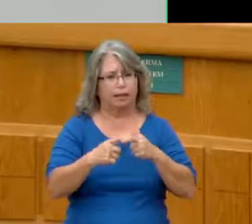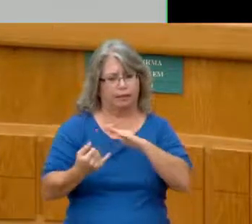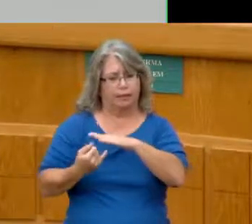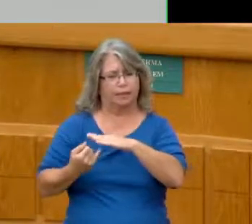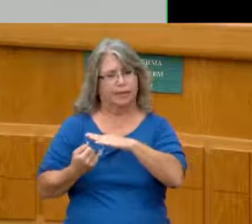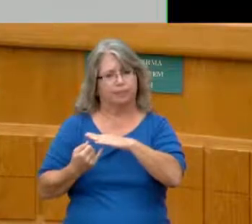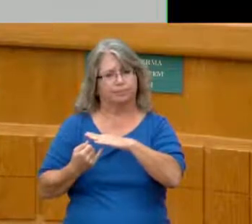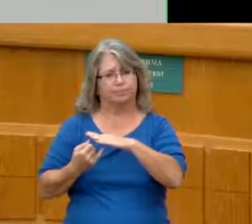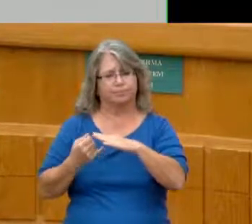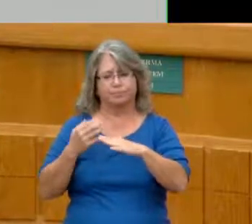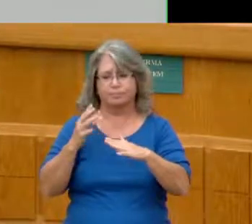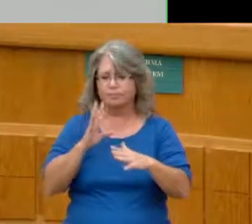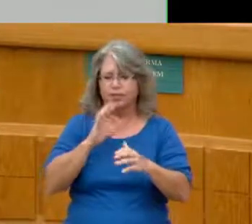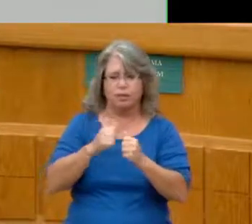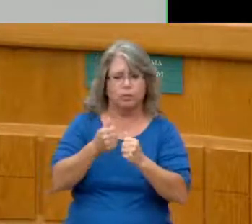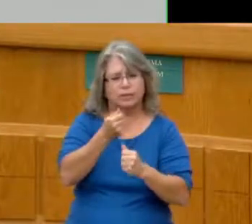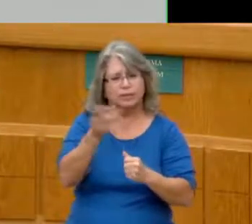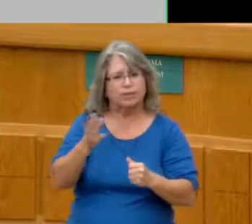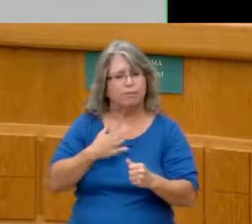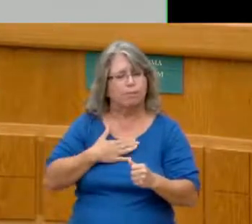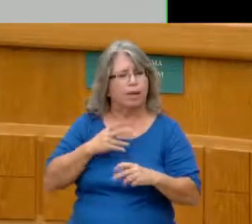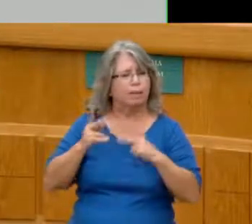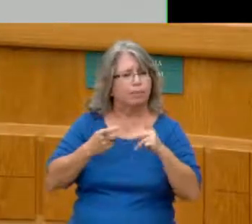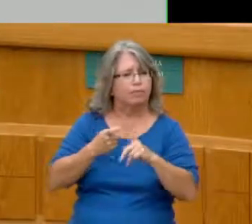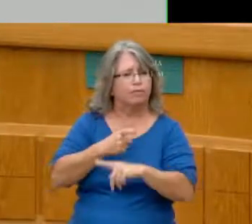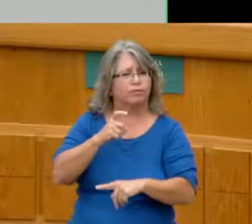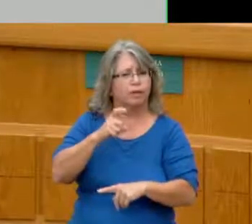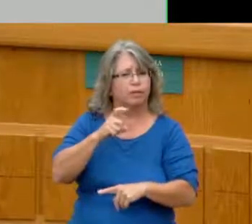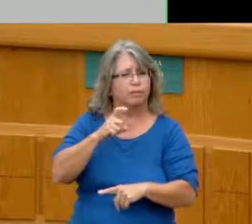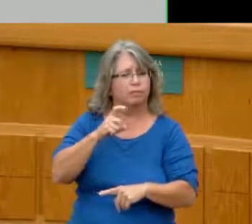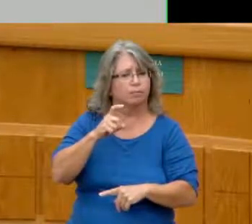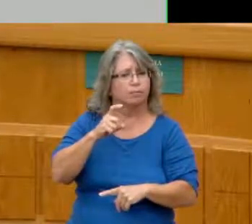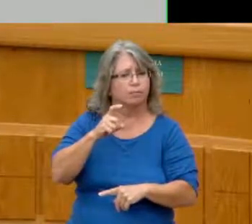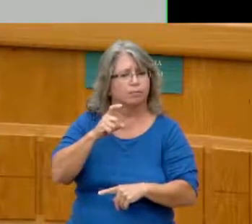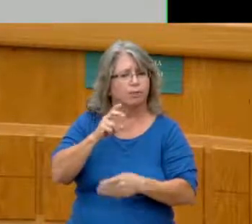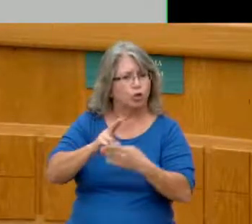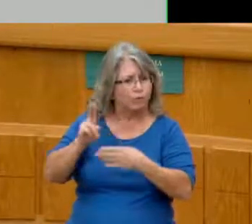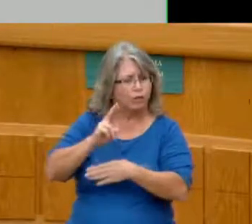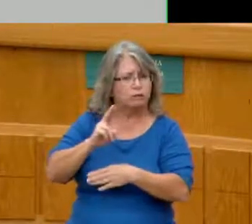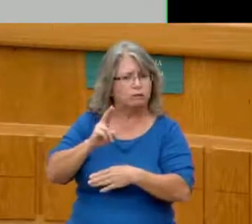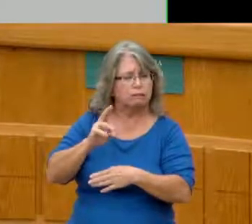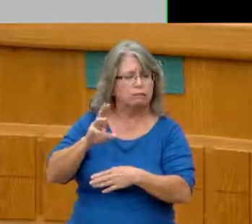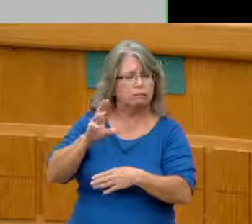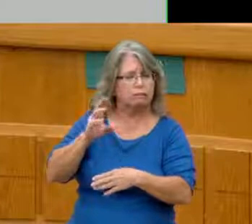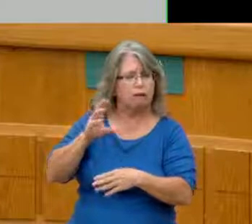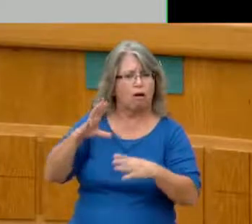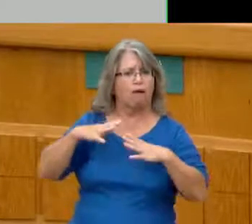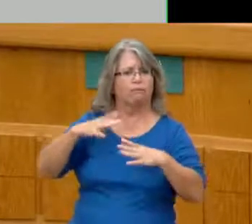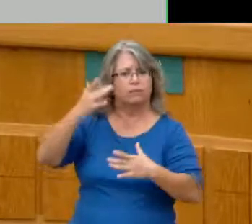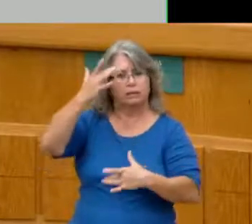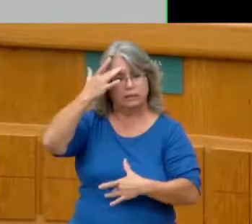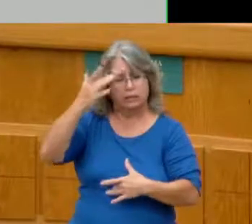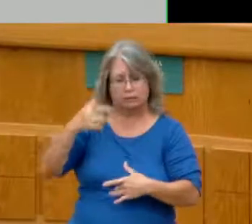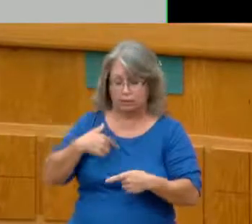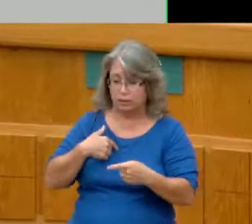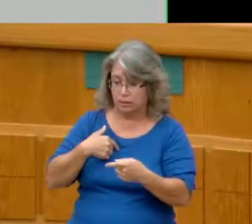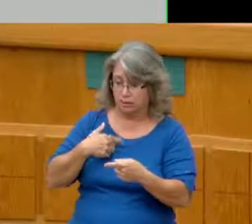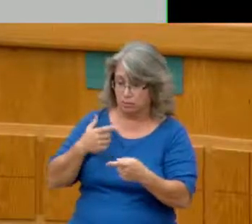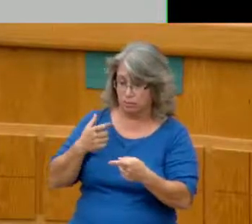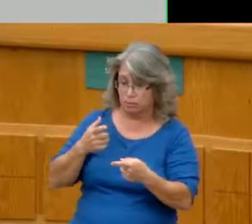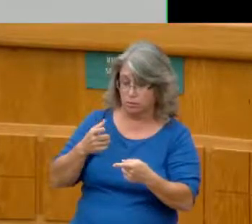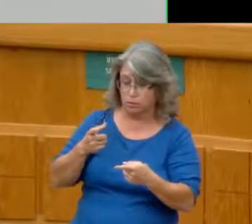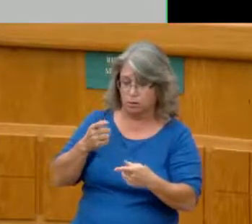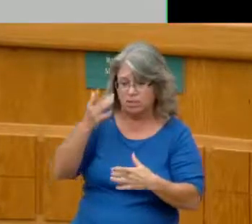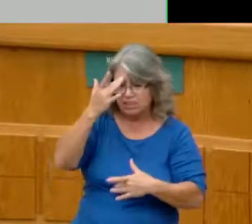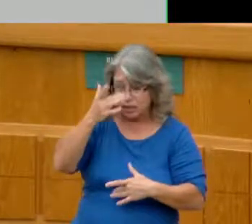from TAMU CC, and I ask them if it's COVID, and they say, oh, no, it's not. And then I ask them, oh, so you got tested? And